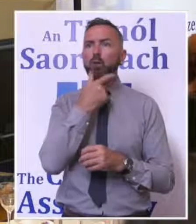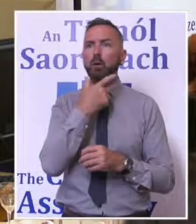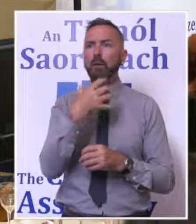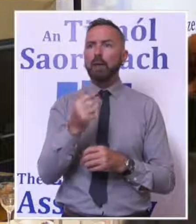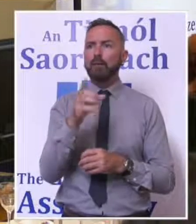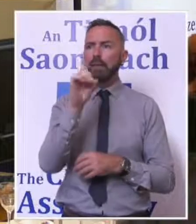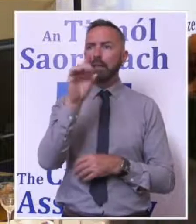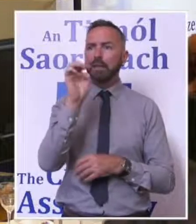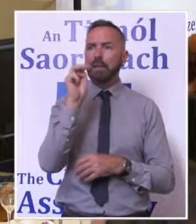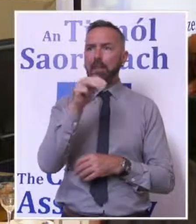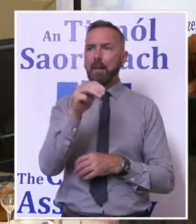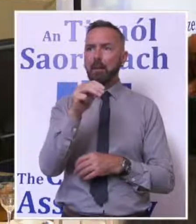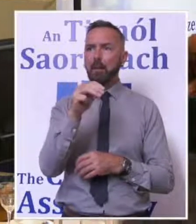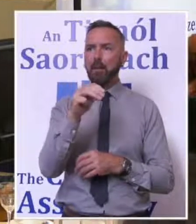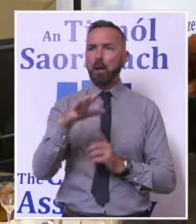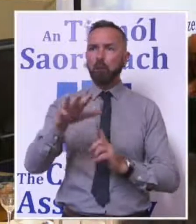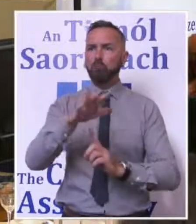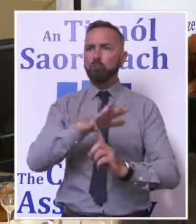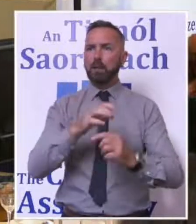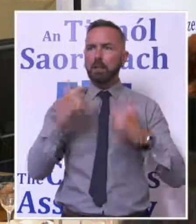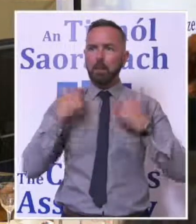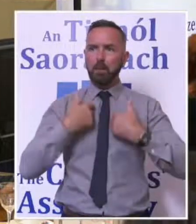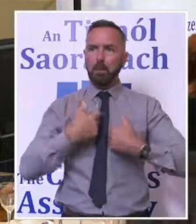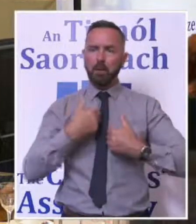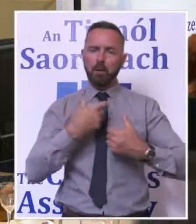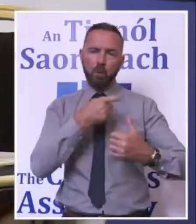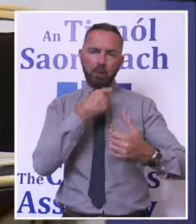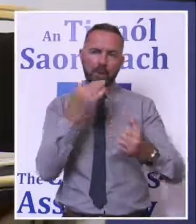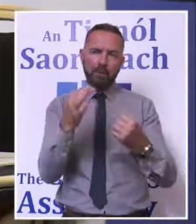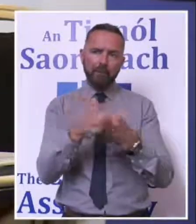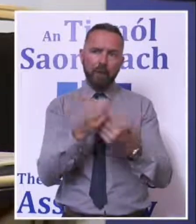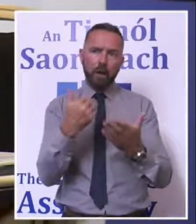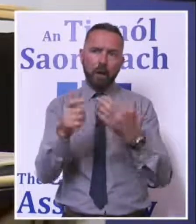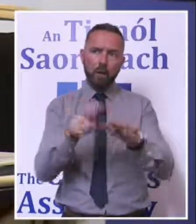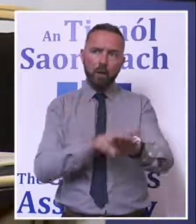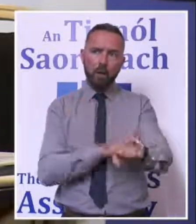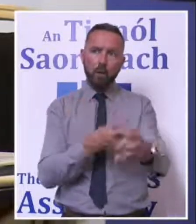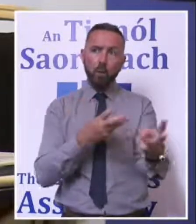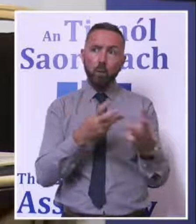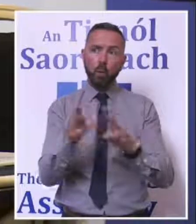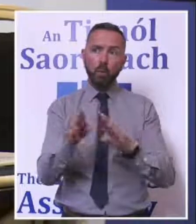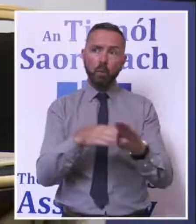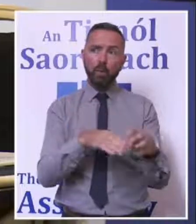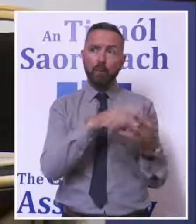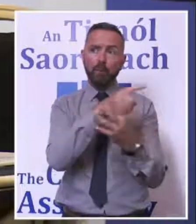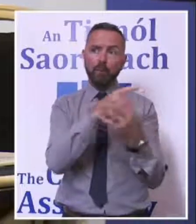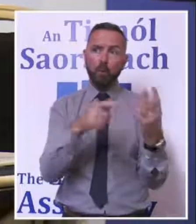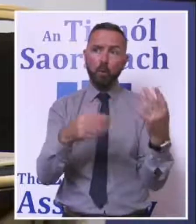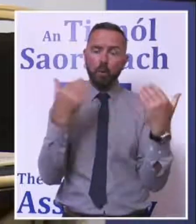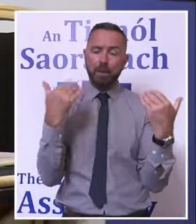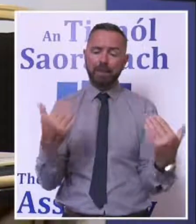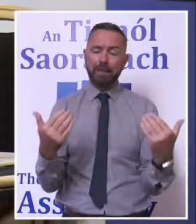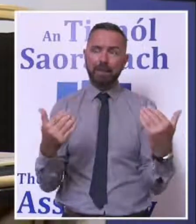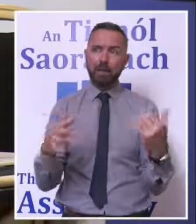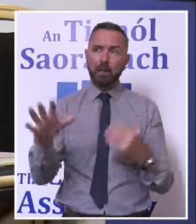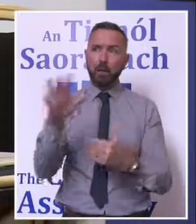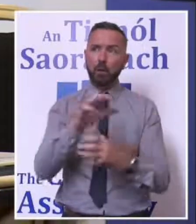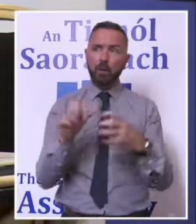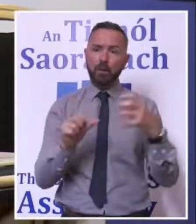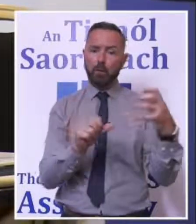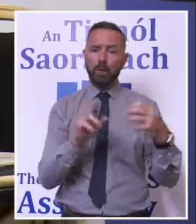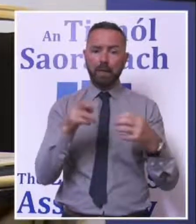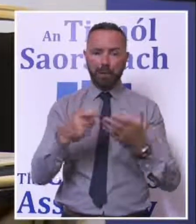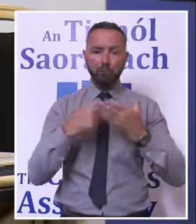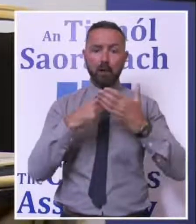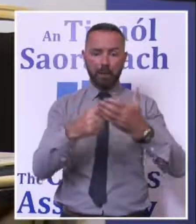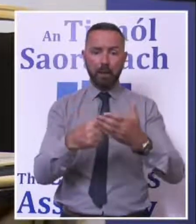directly elected regional mayor, working with the 4 existing local authorities. You could recommend that the 4 mayors under